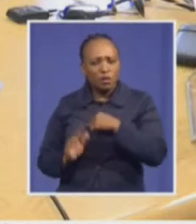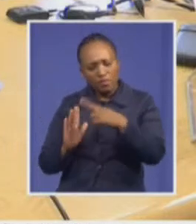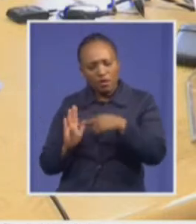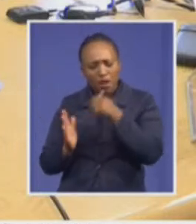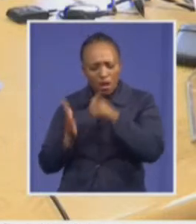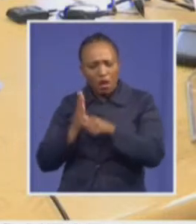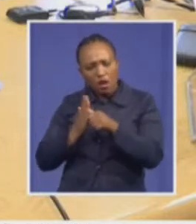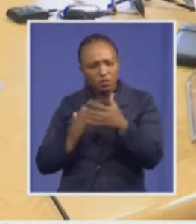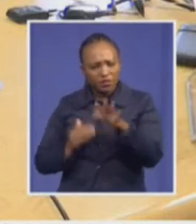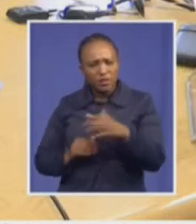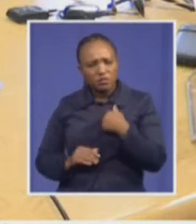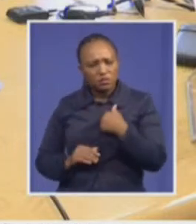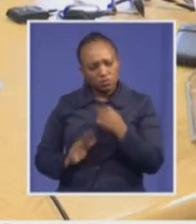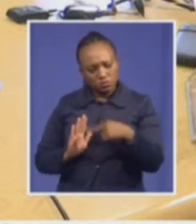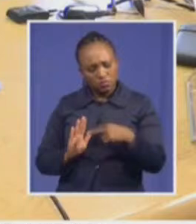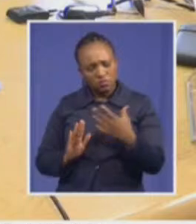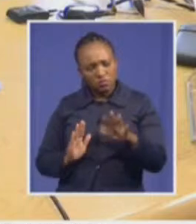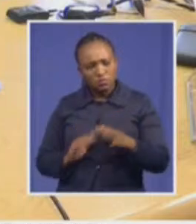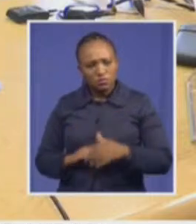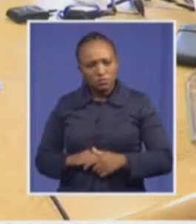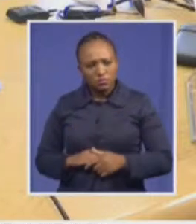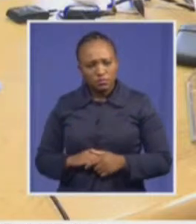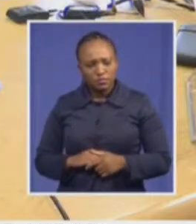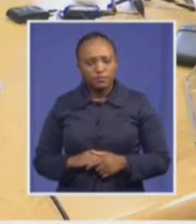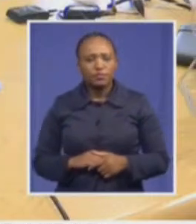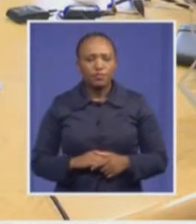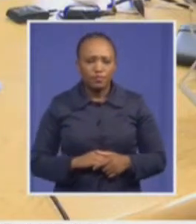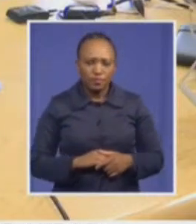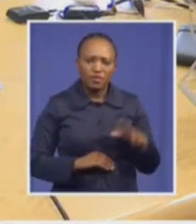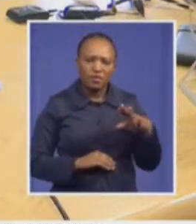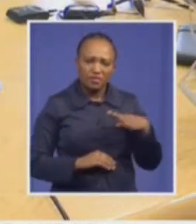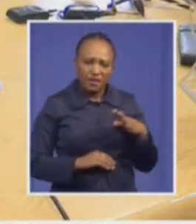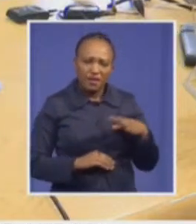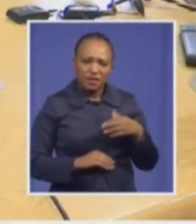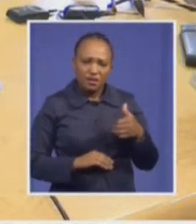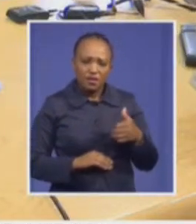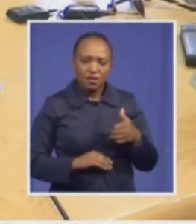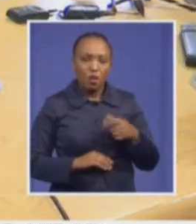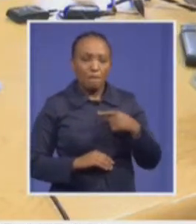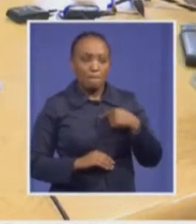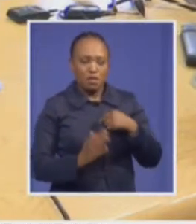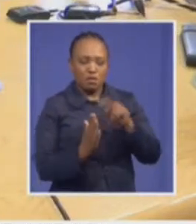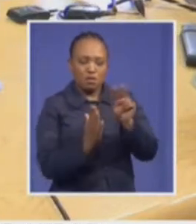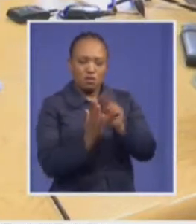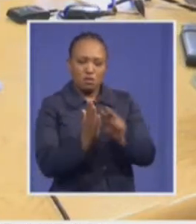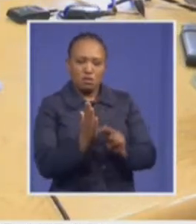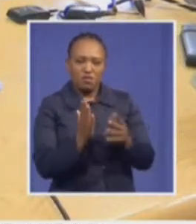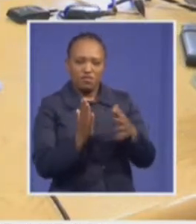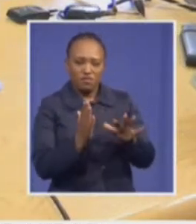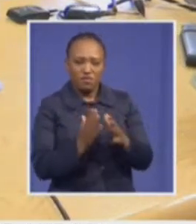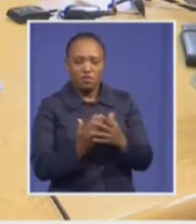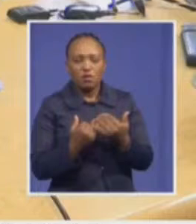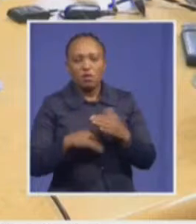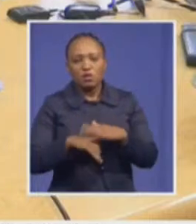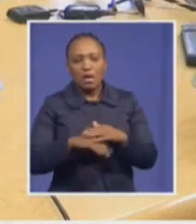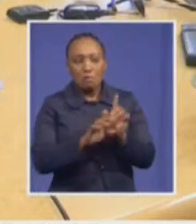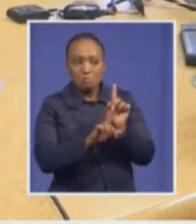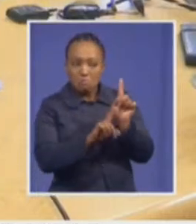Fine. That's my examination. Thank you. Cross exam? Yes. One correction on the